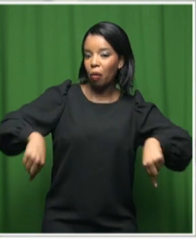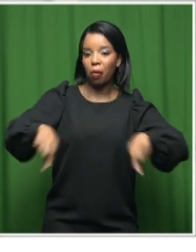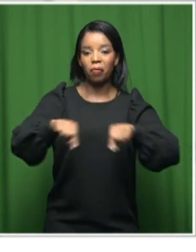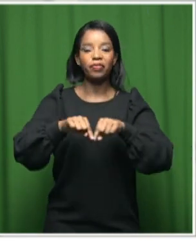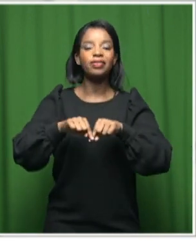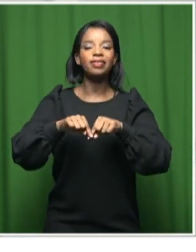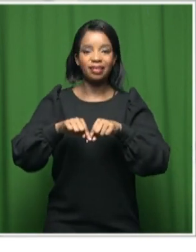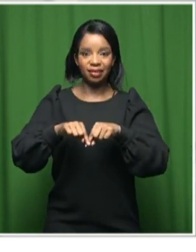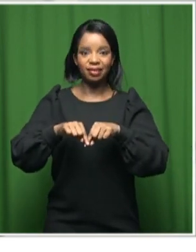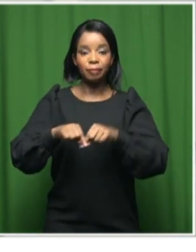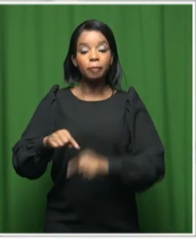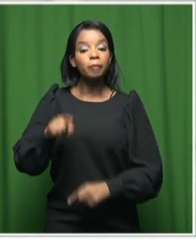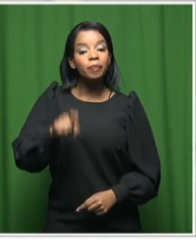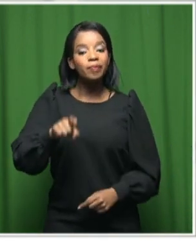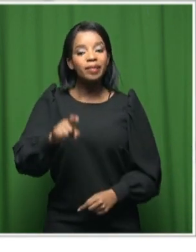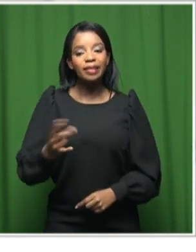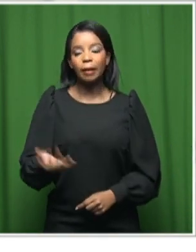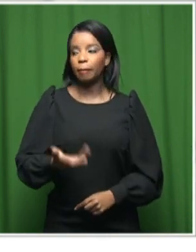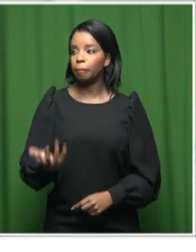it